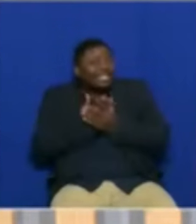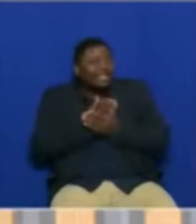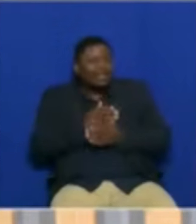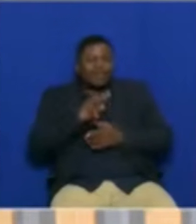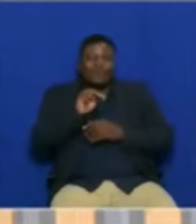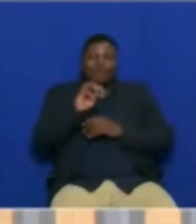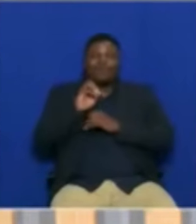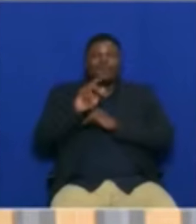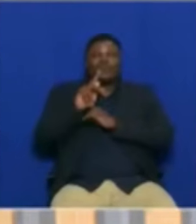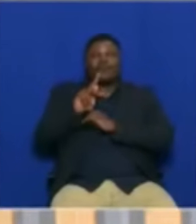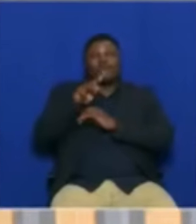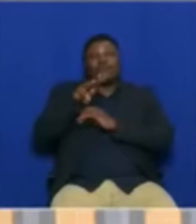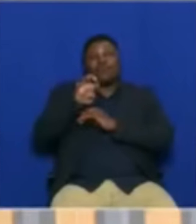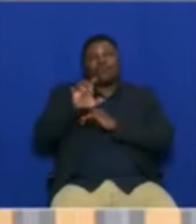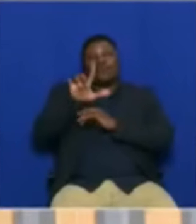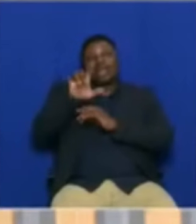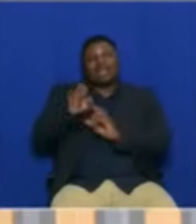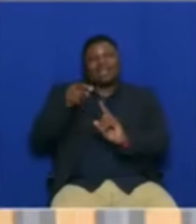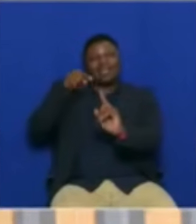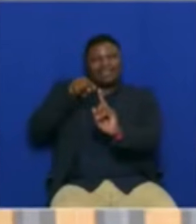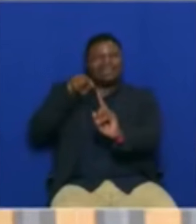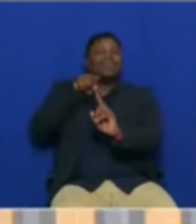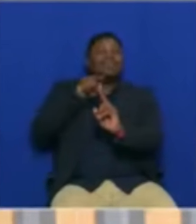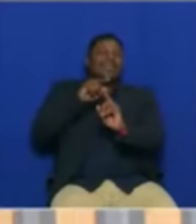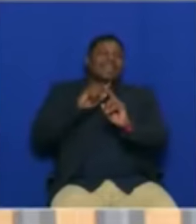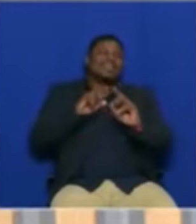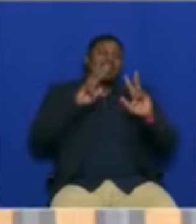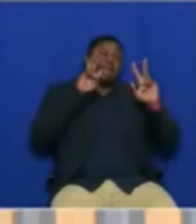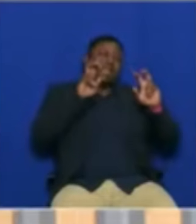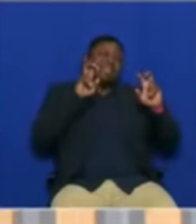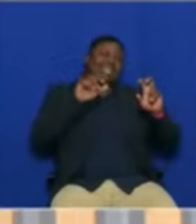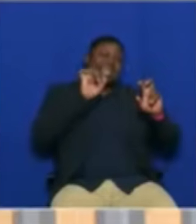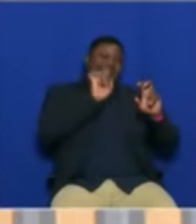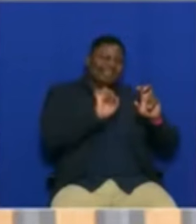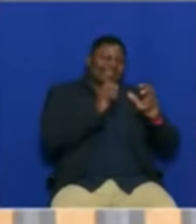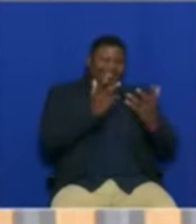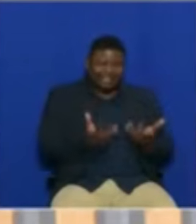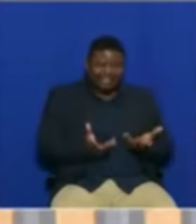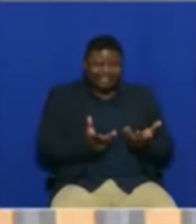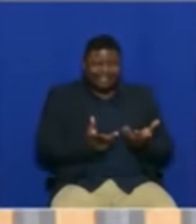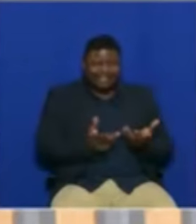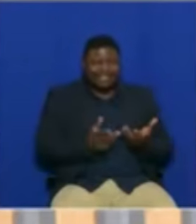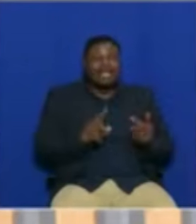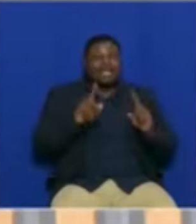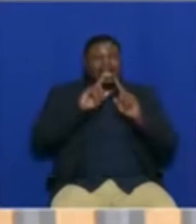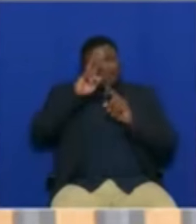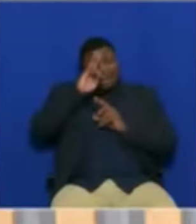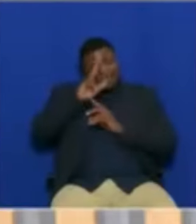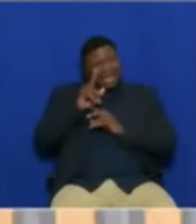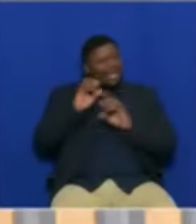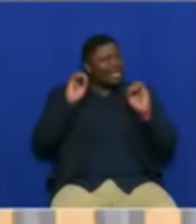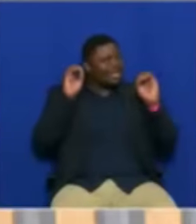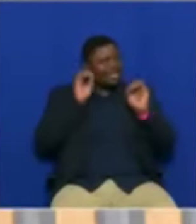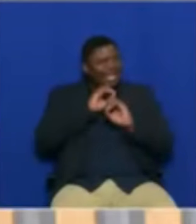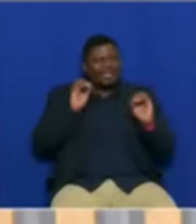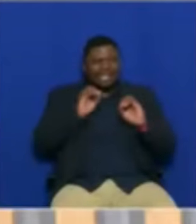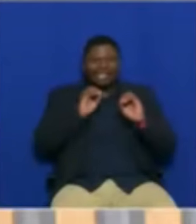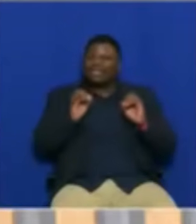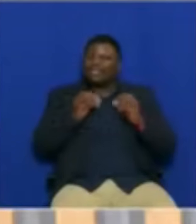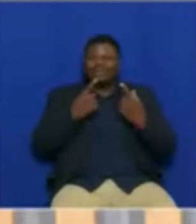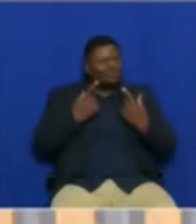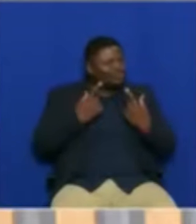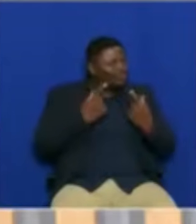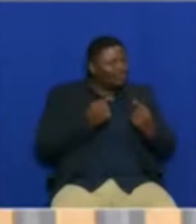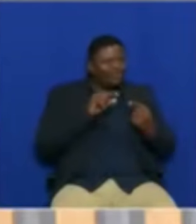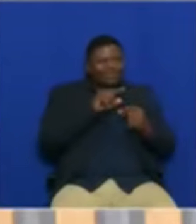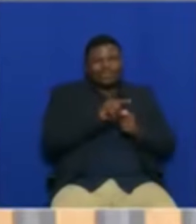say, you did for cases that have nothing to do with this Mokwele matter, that are still incomplete? They are